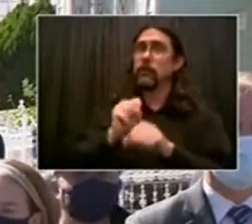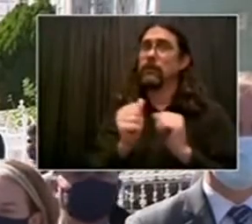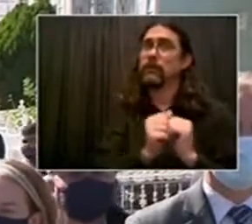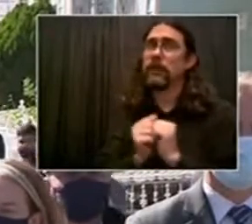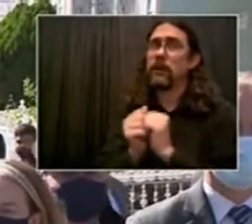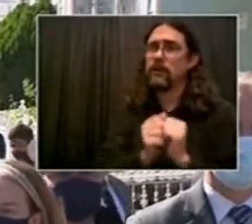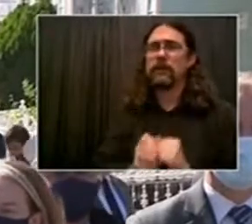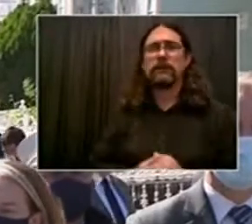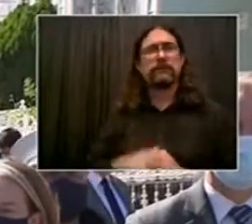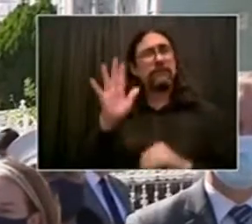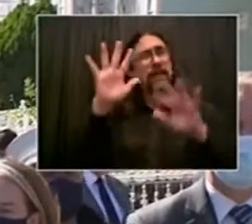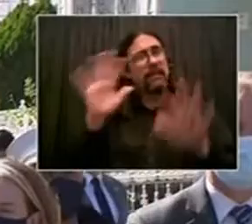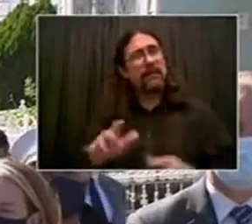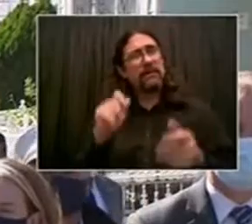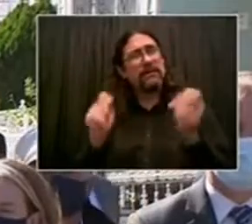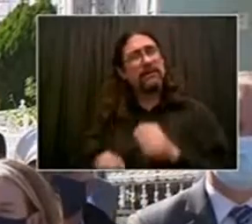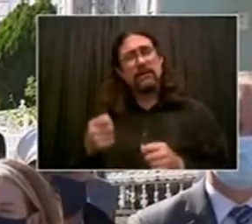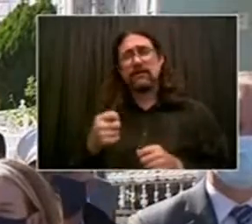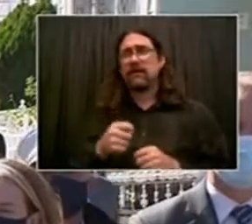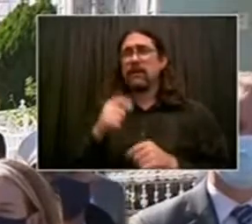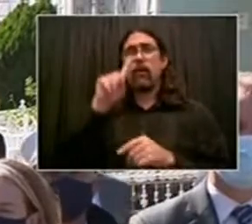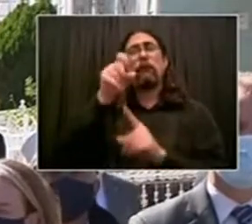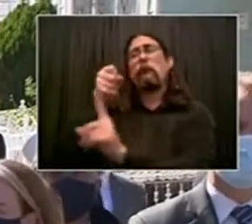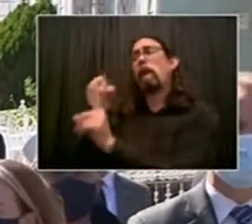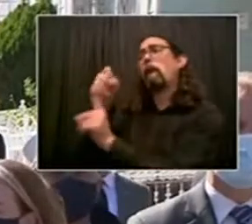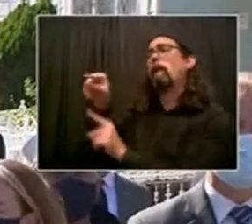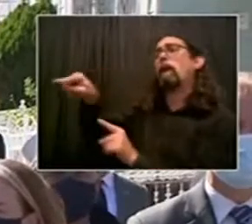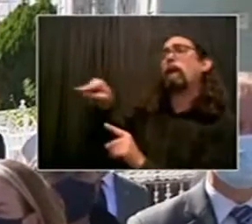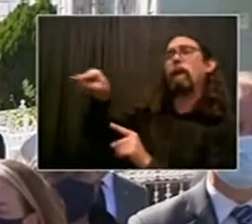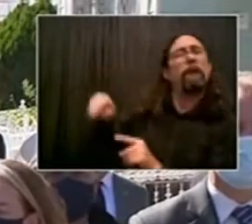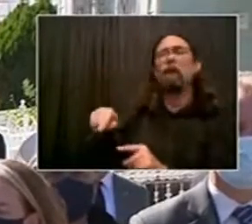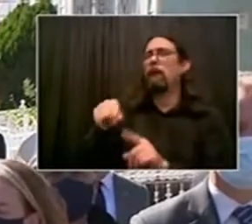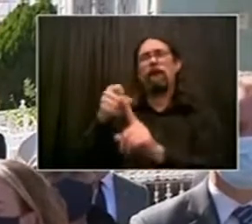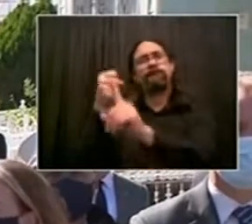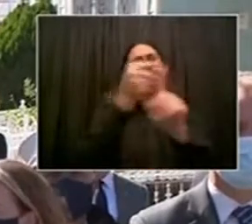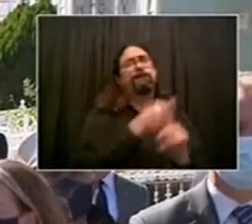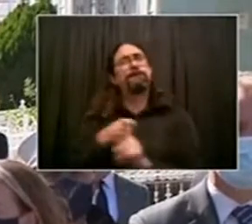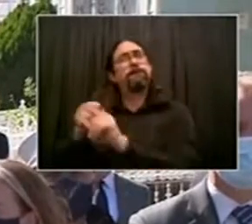the suddenness, the brutality of storms now. It is different.